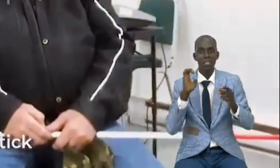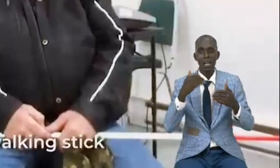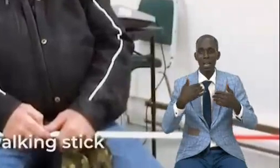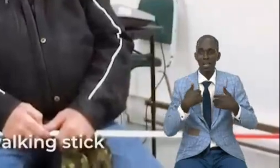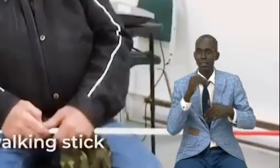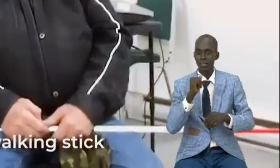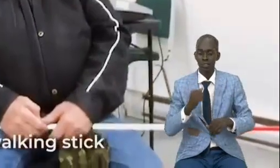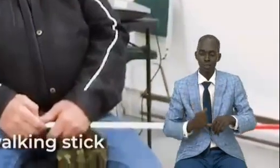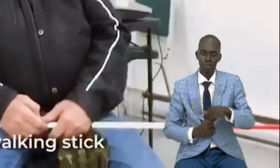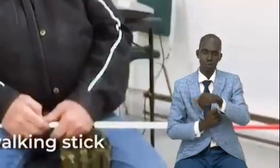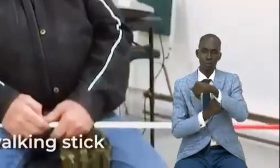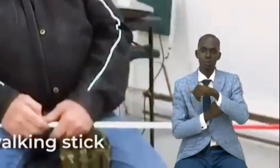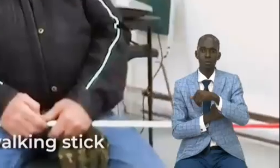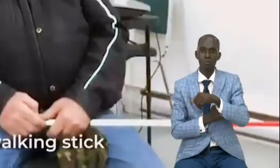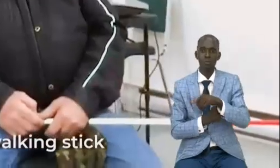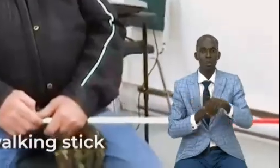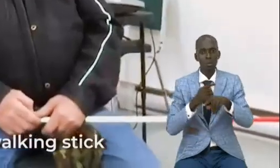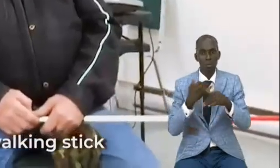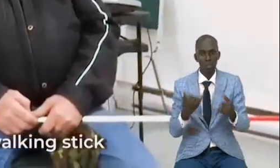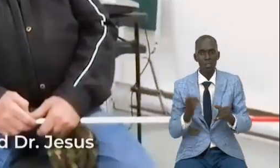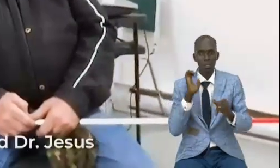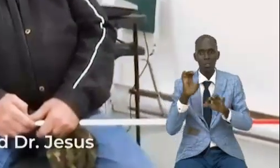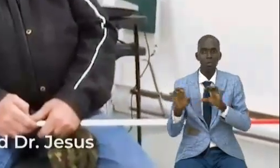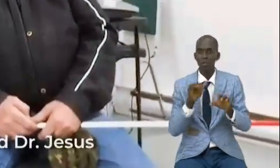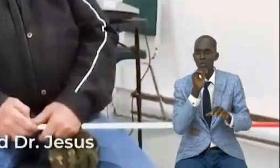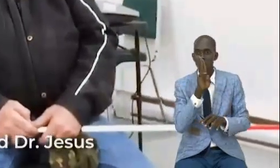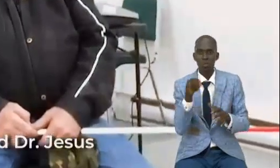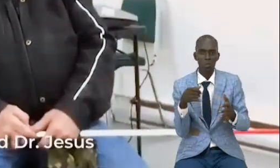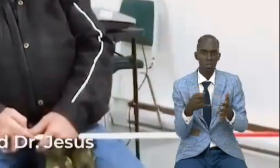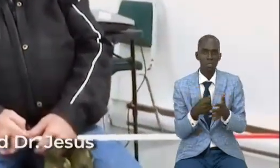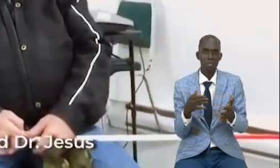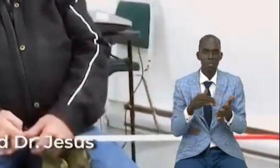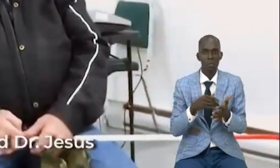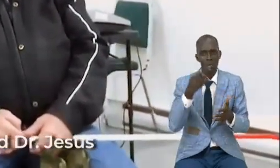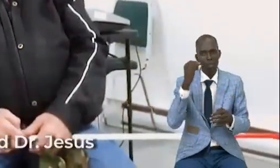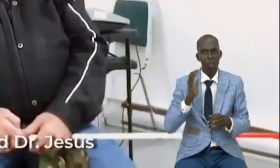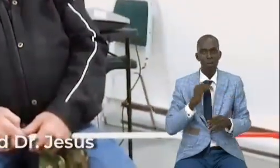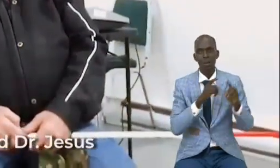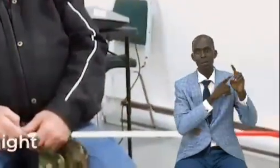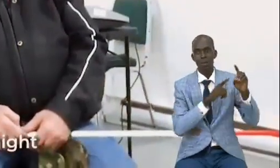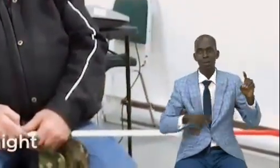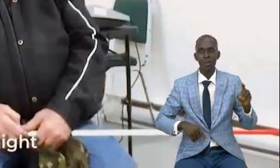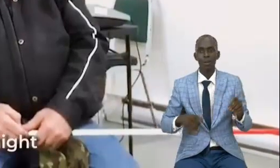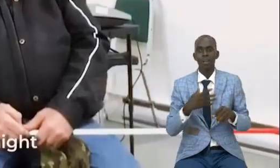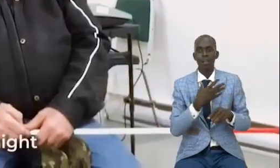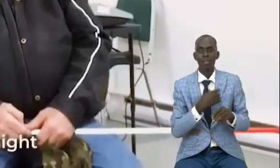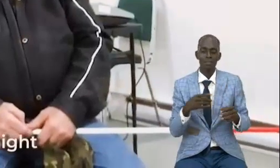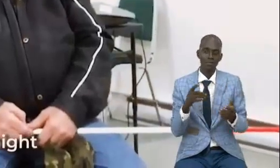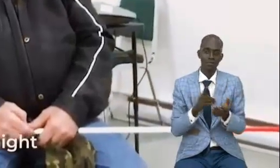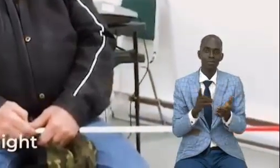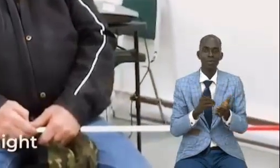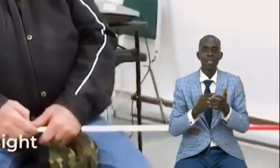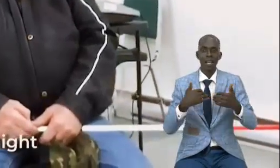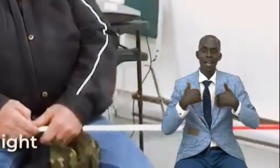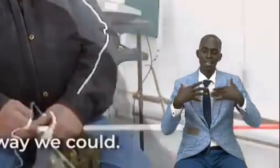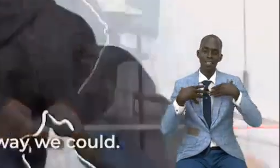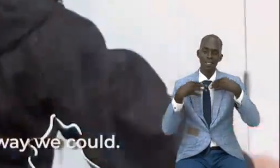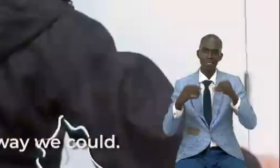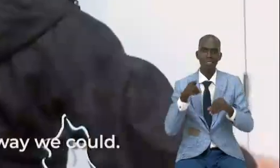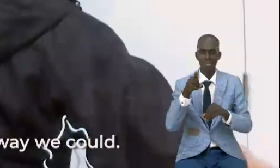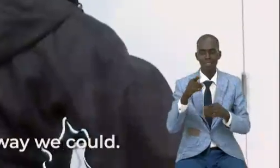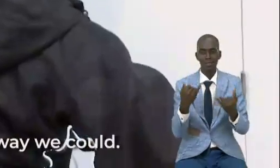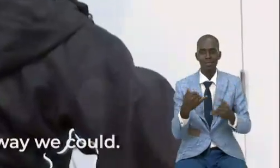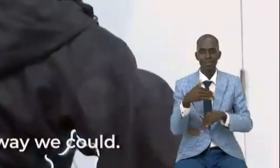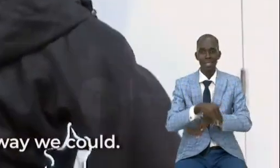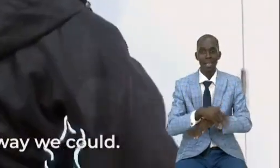but now he doesn't have to use his walking stick because our Lord God, Dr. Jesus, has healed him tonight. And